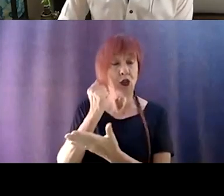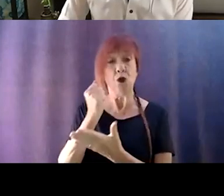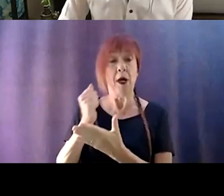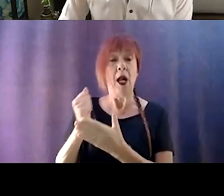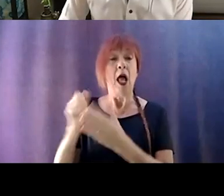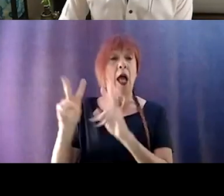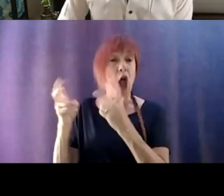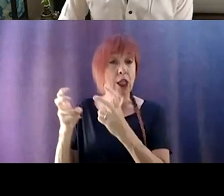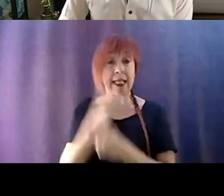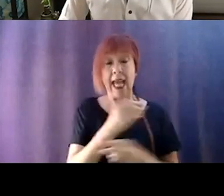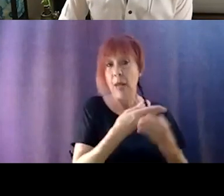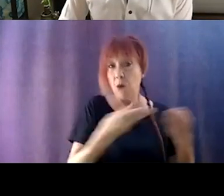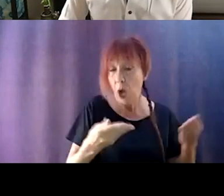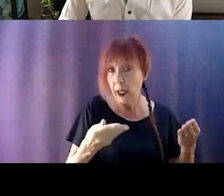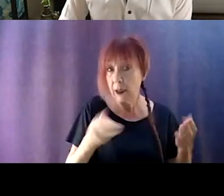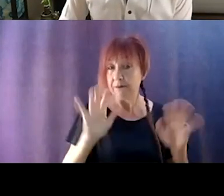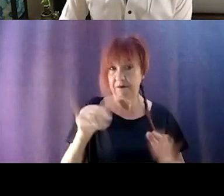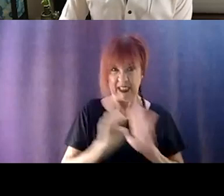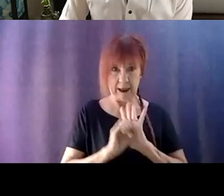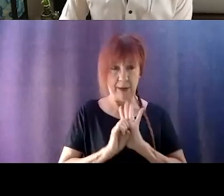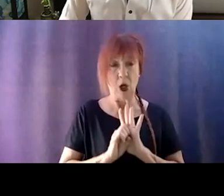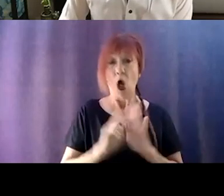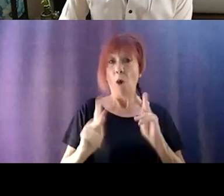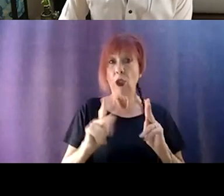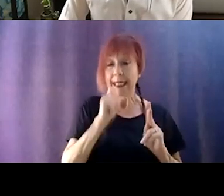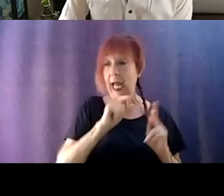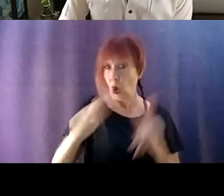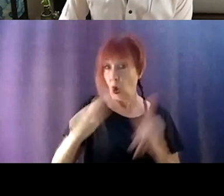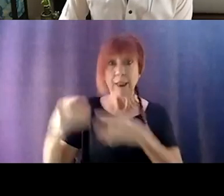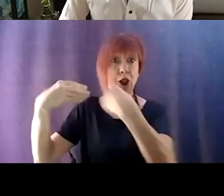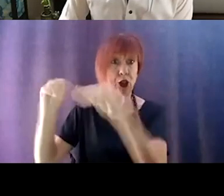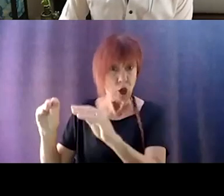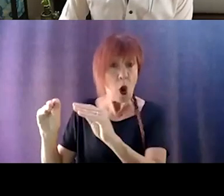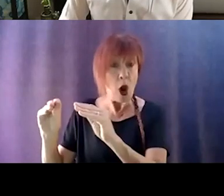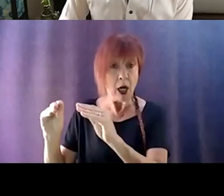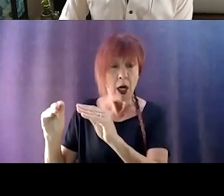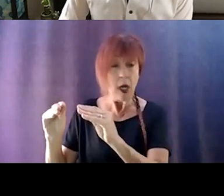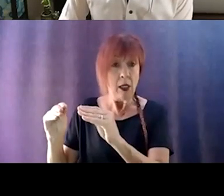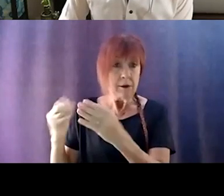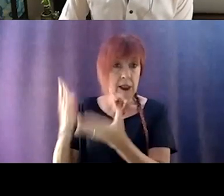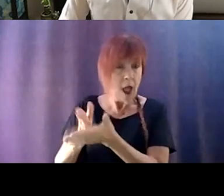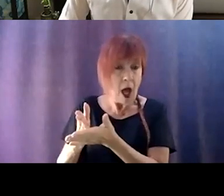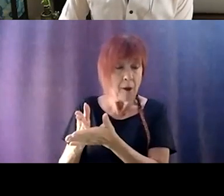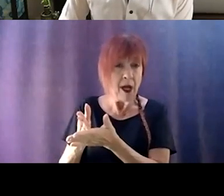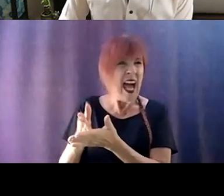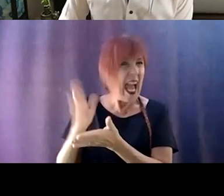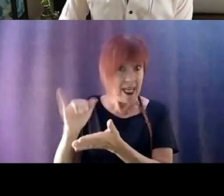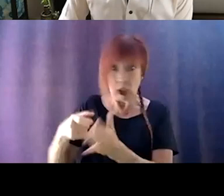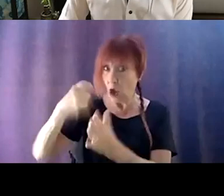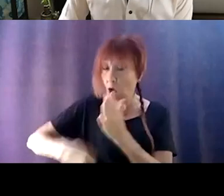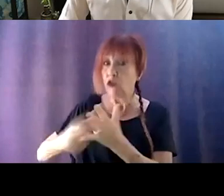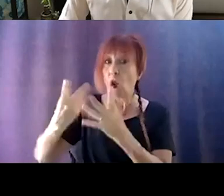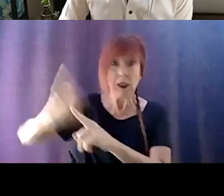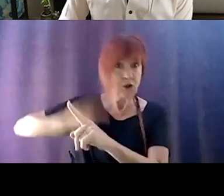example, someone's not physically going to a retail location anymore, and that overhead is ridiculous to maintain and manage a retail location, that